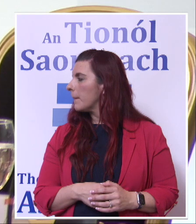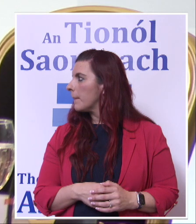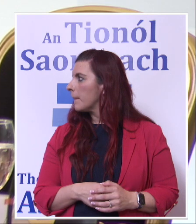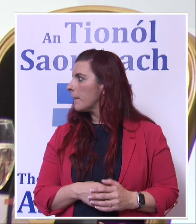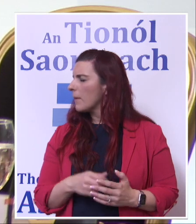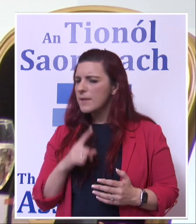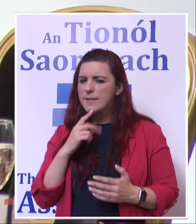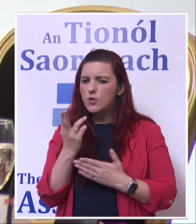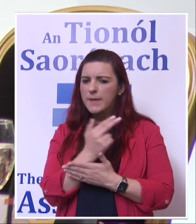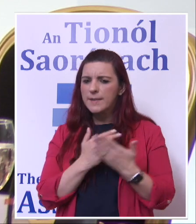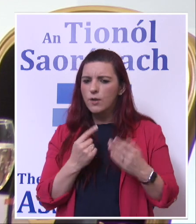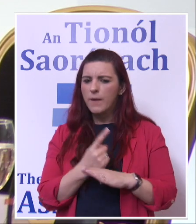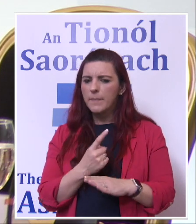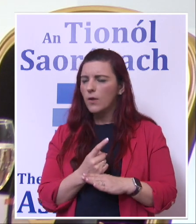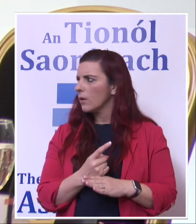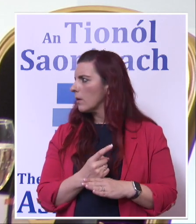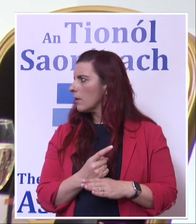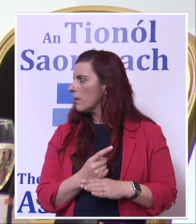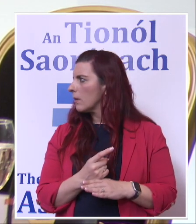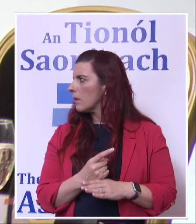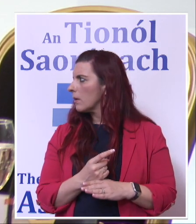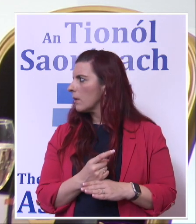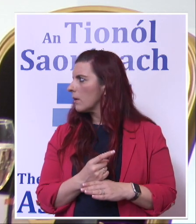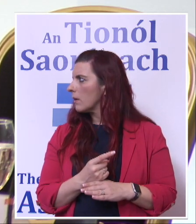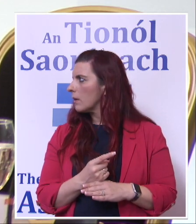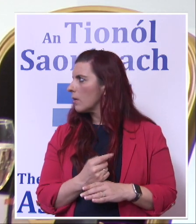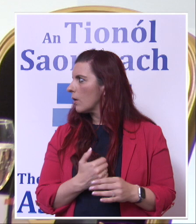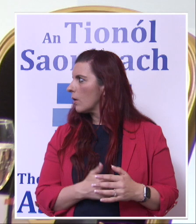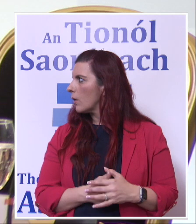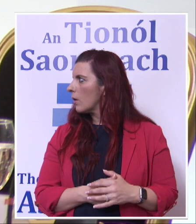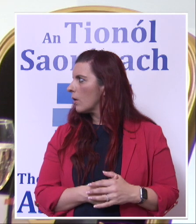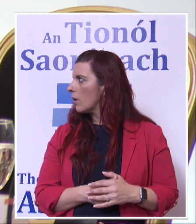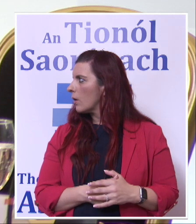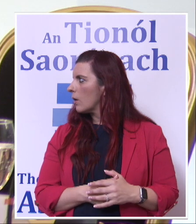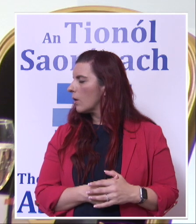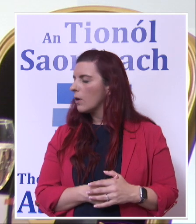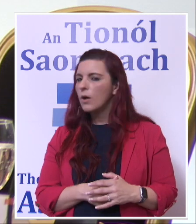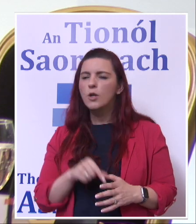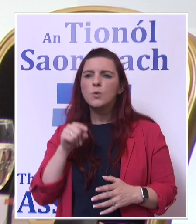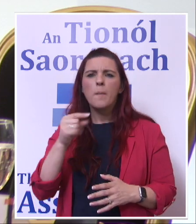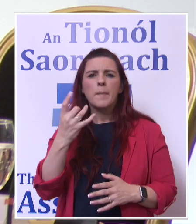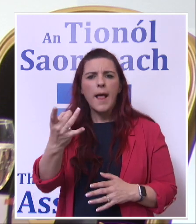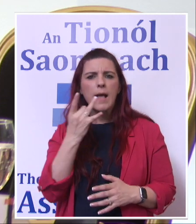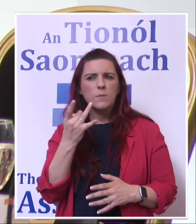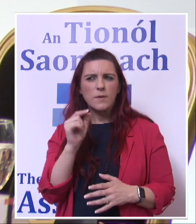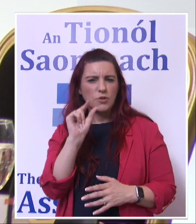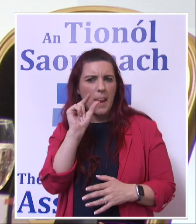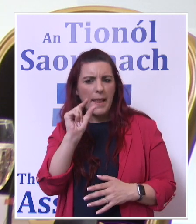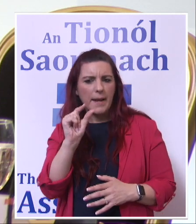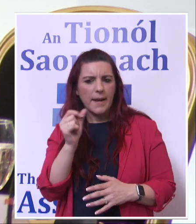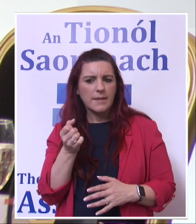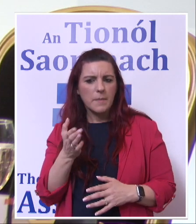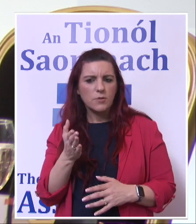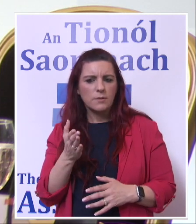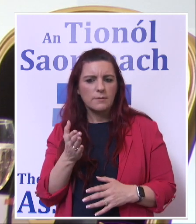diagram that I want later. Why is there such little expenditure? Oh, sorry,